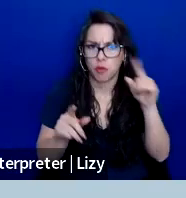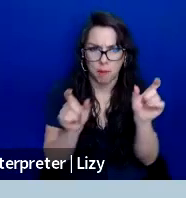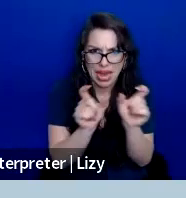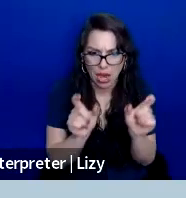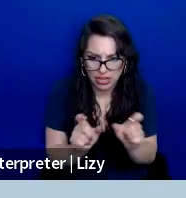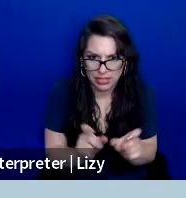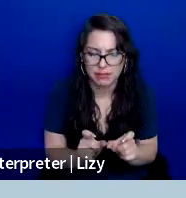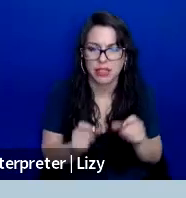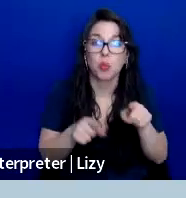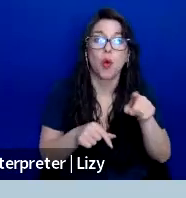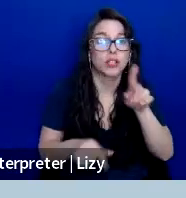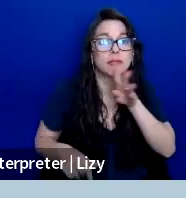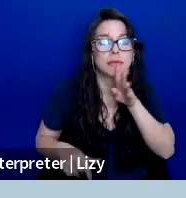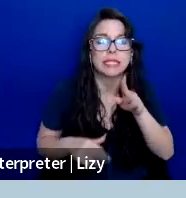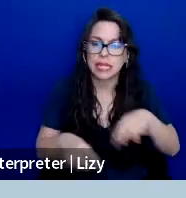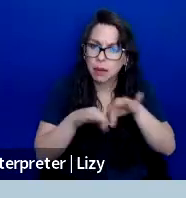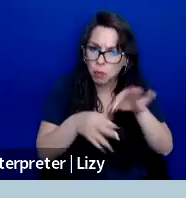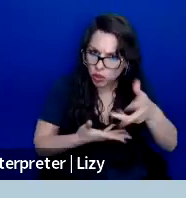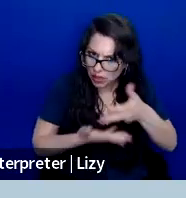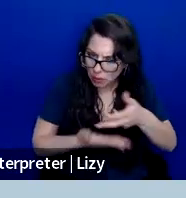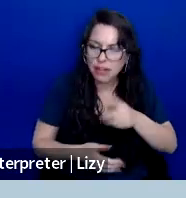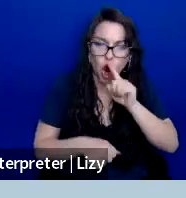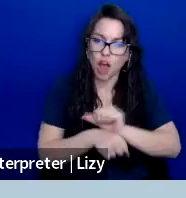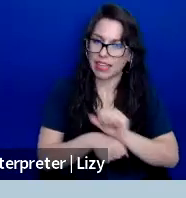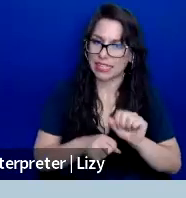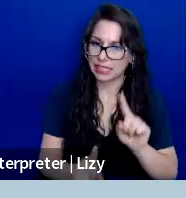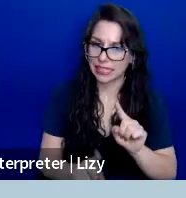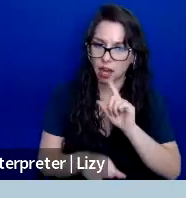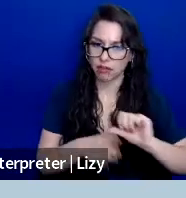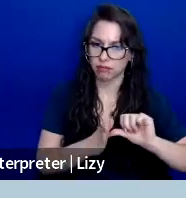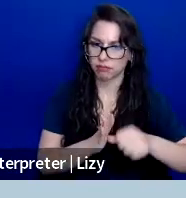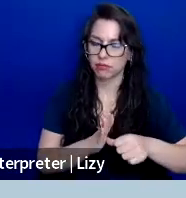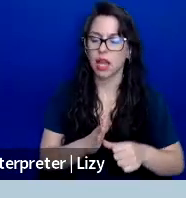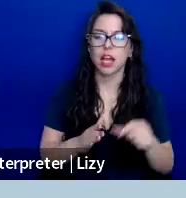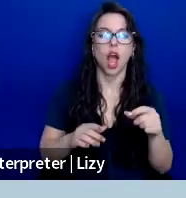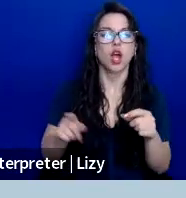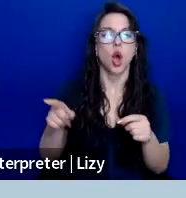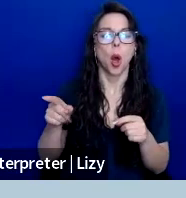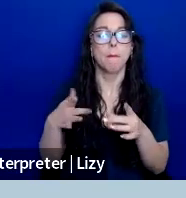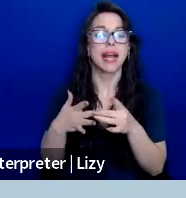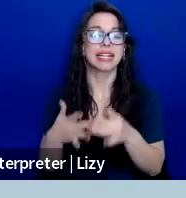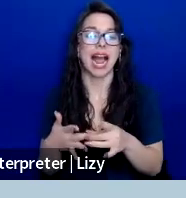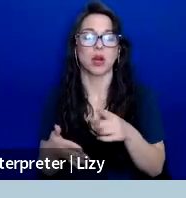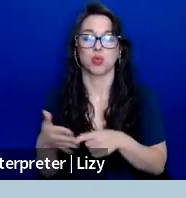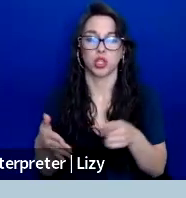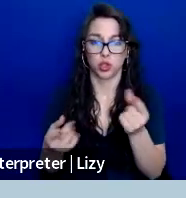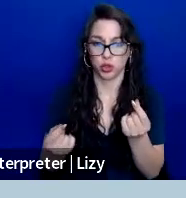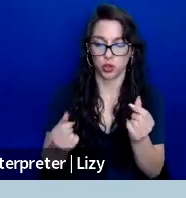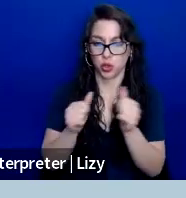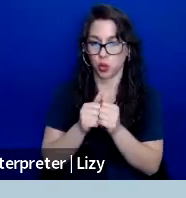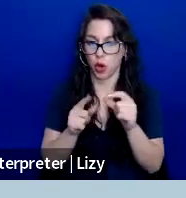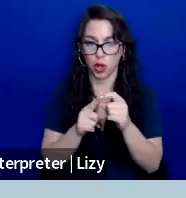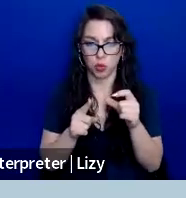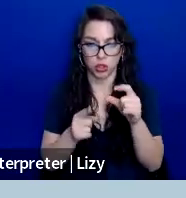just interacting authentically, just kind of pointing as you're going to words that kind of match what you're